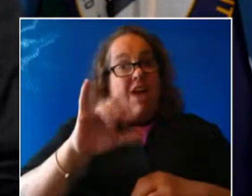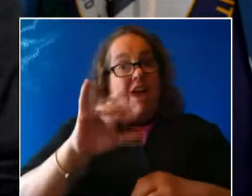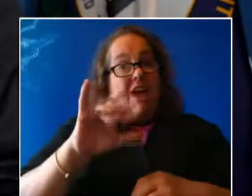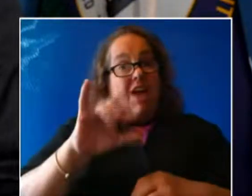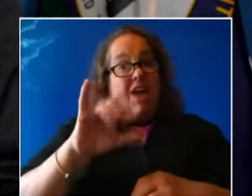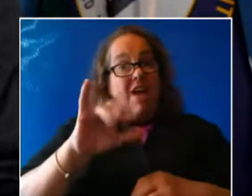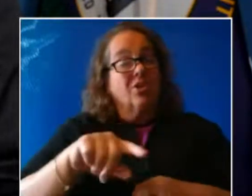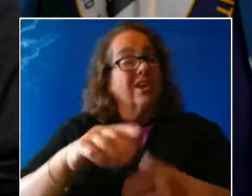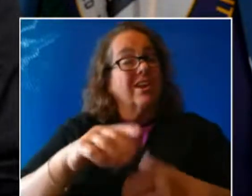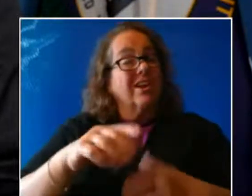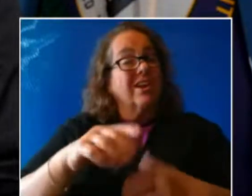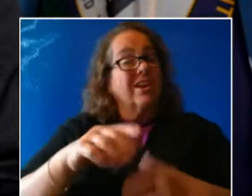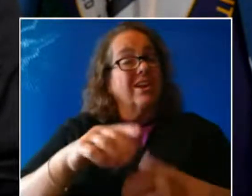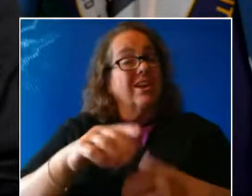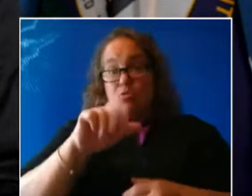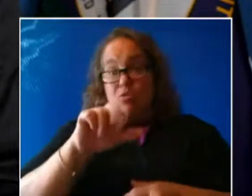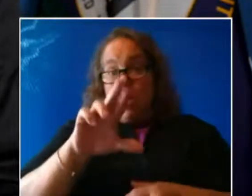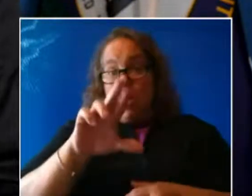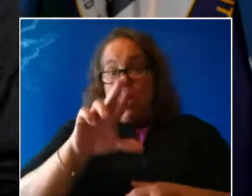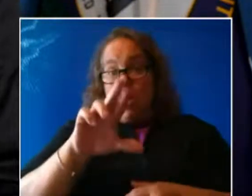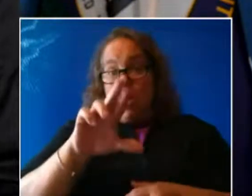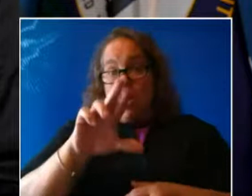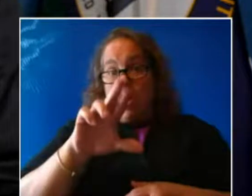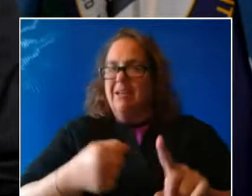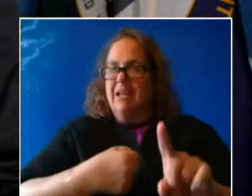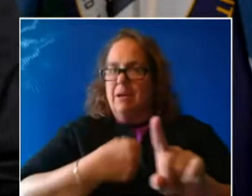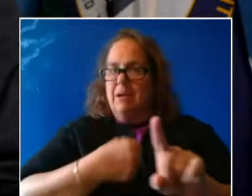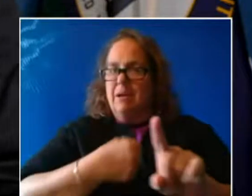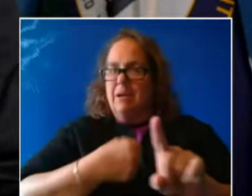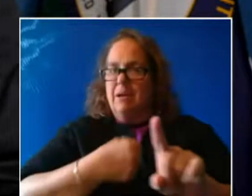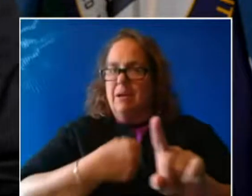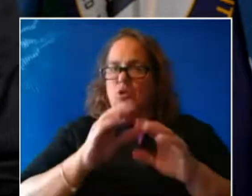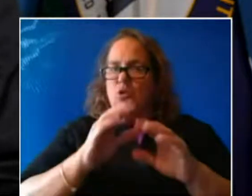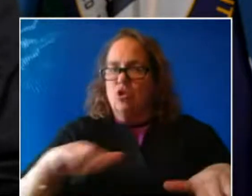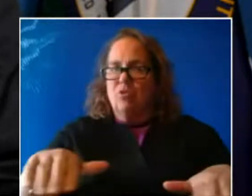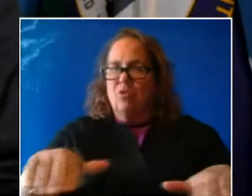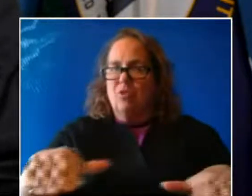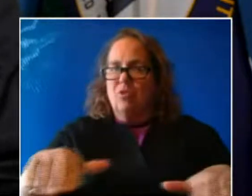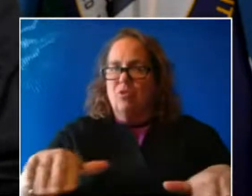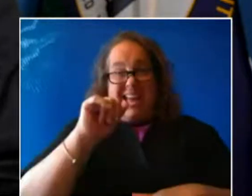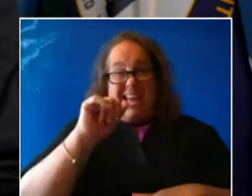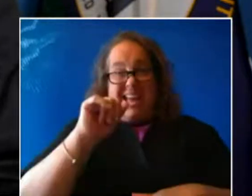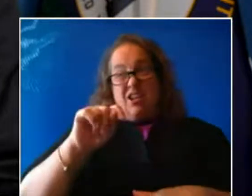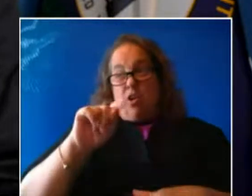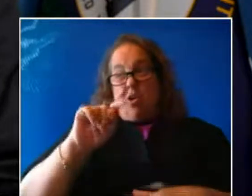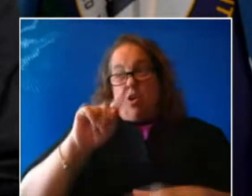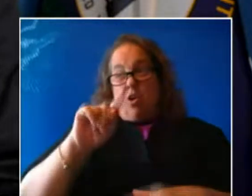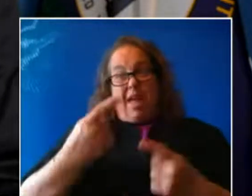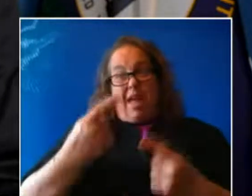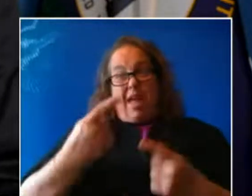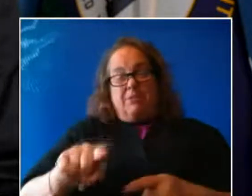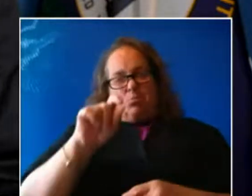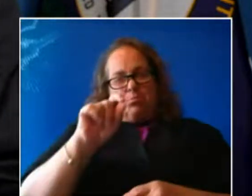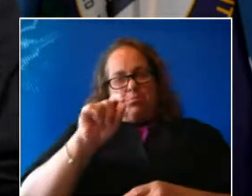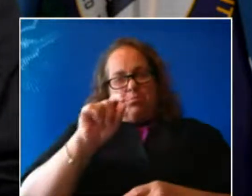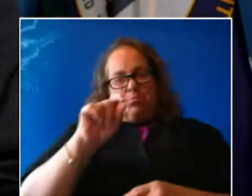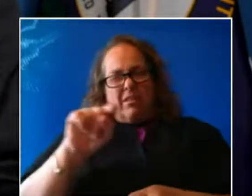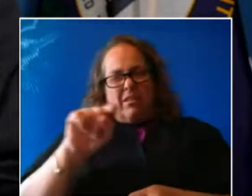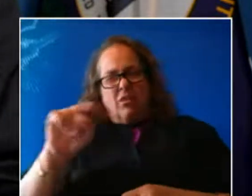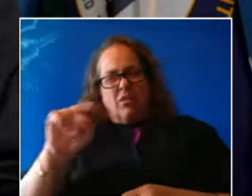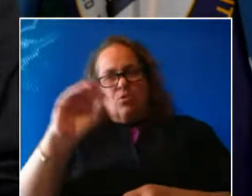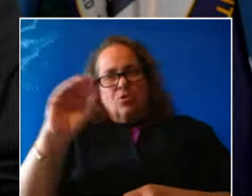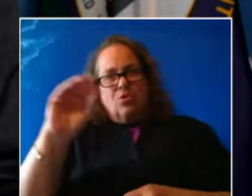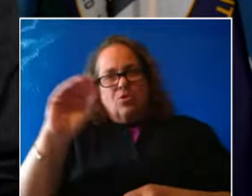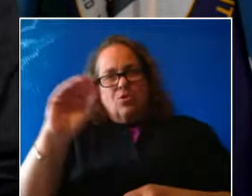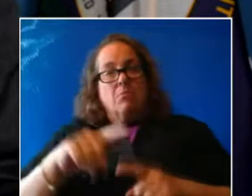even something rare that occurs in point something %, that's multiplied by the total number,